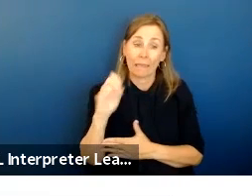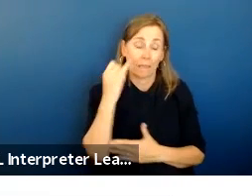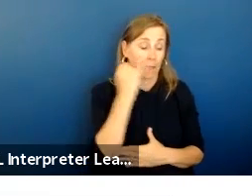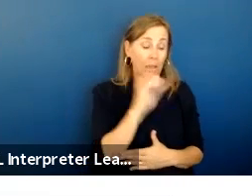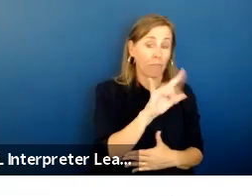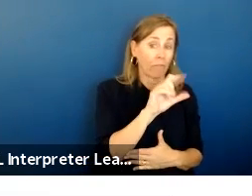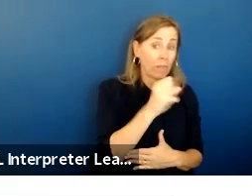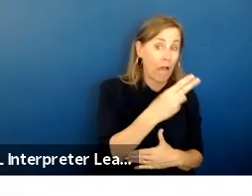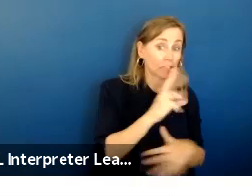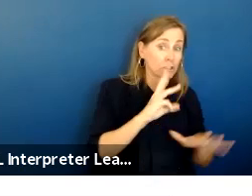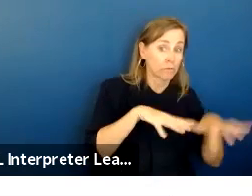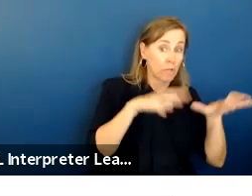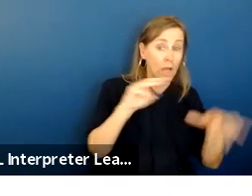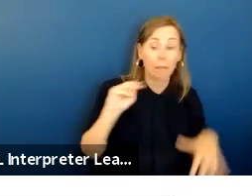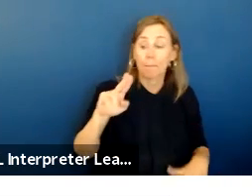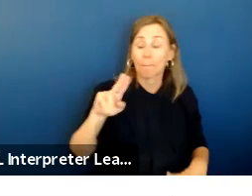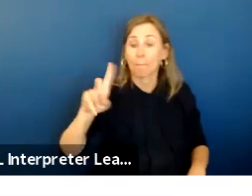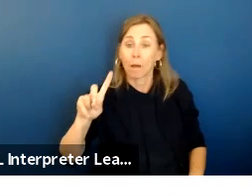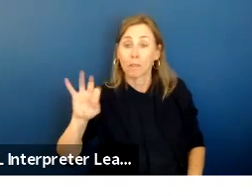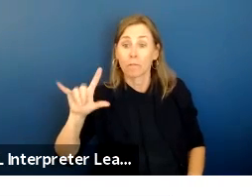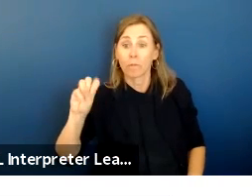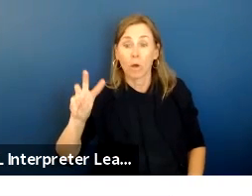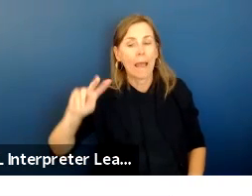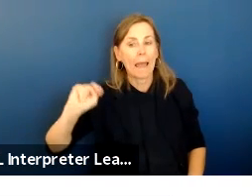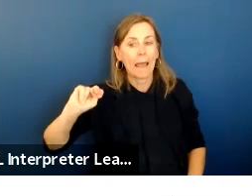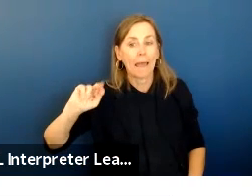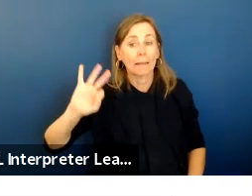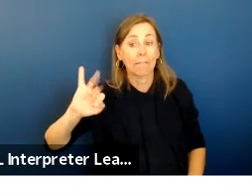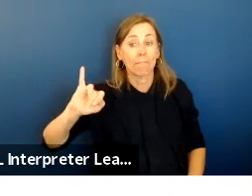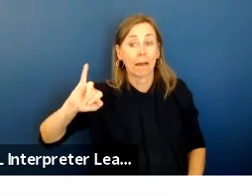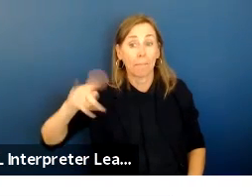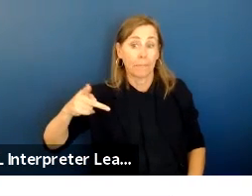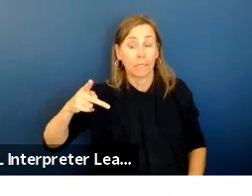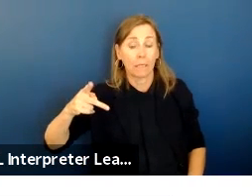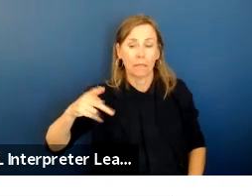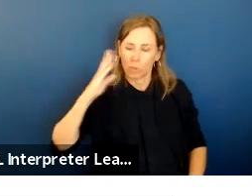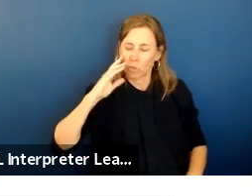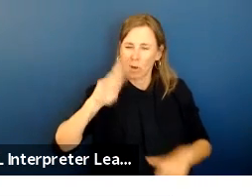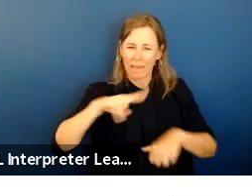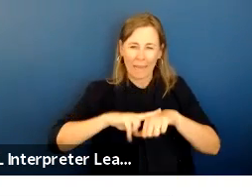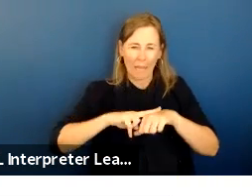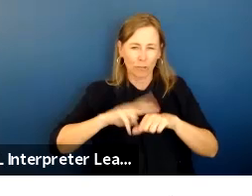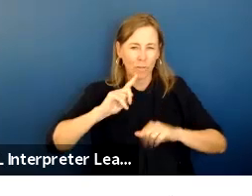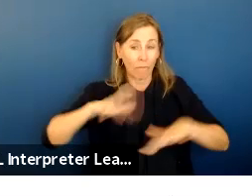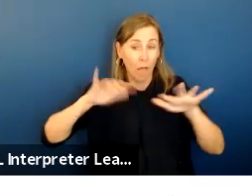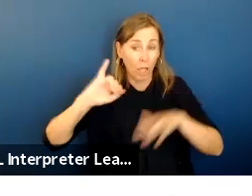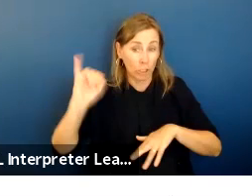are covered by the NFIP, which is the National Flood Insurance Program, flood insurance